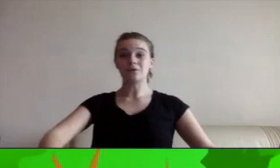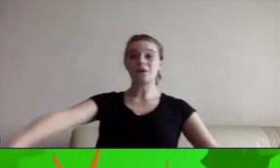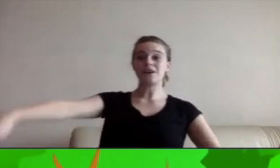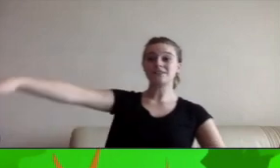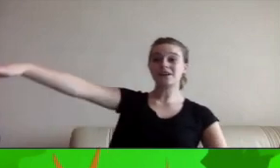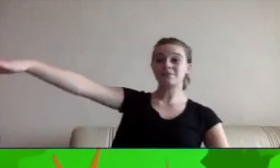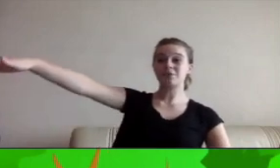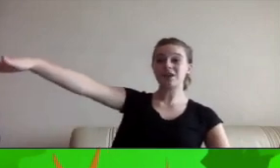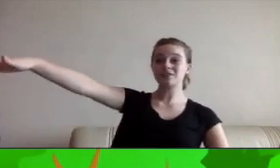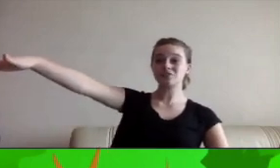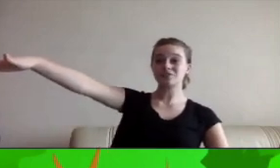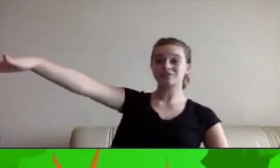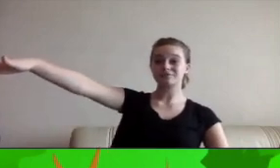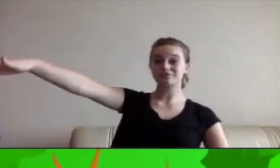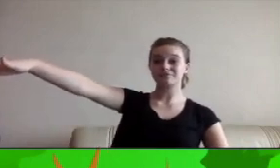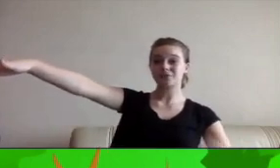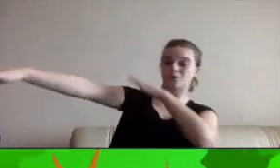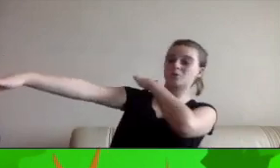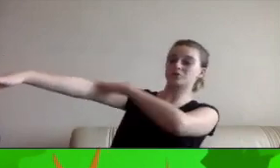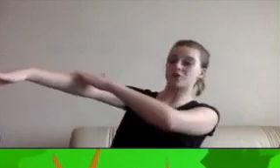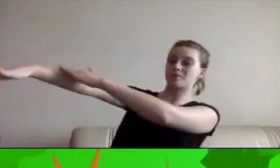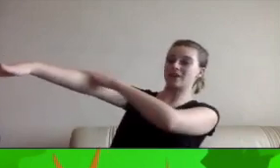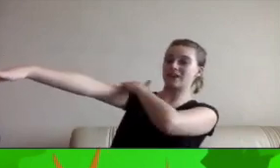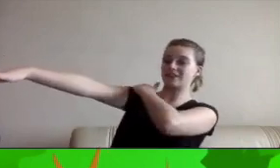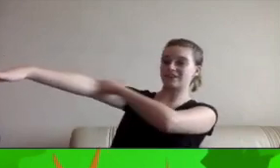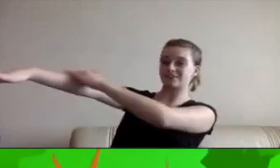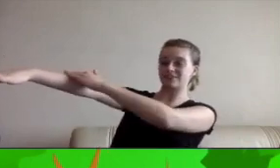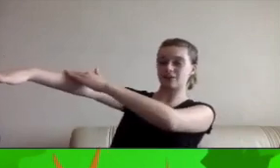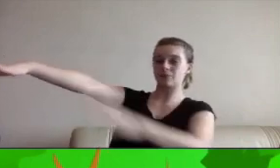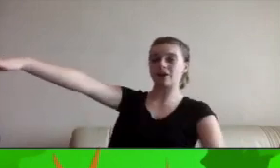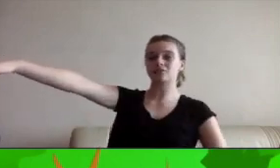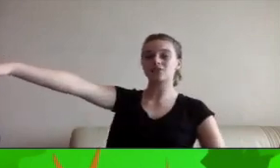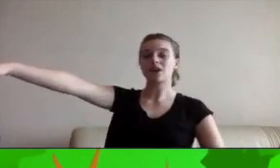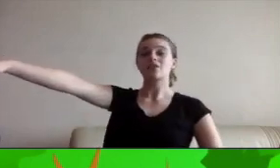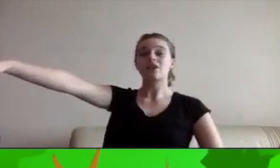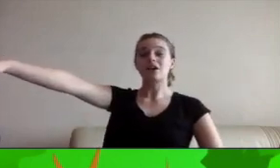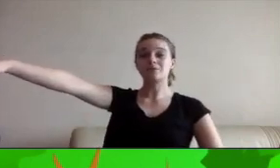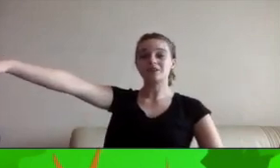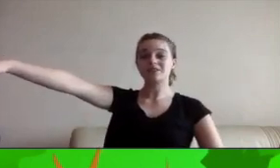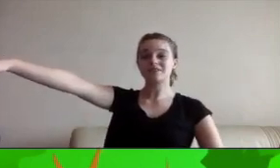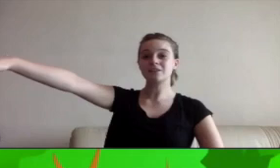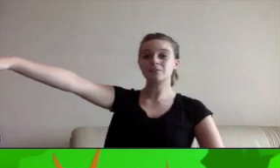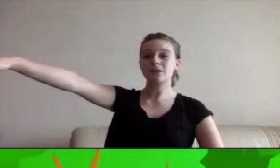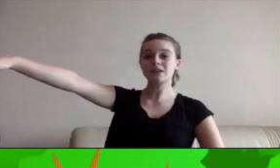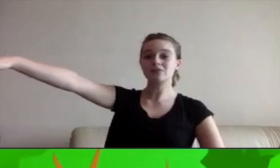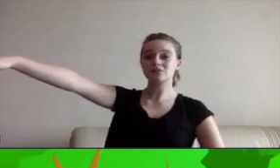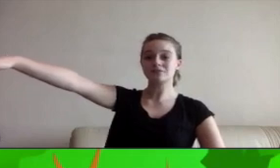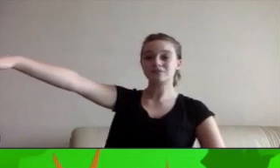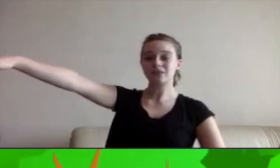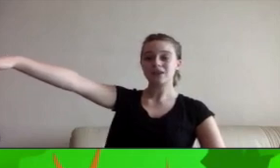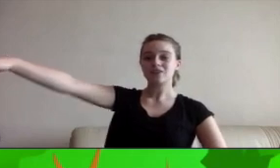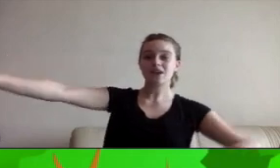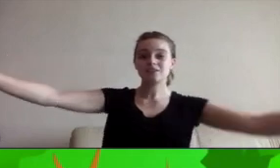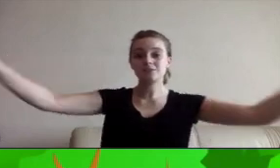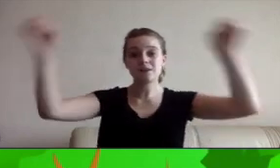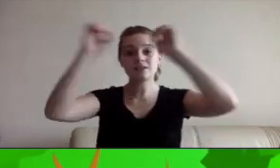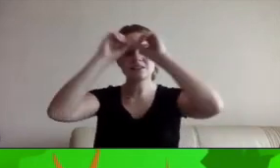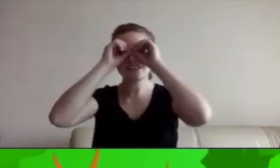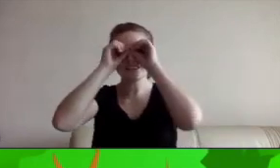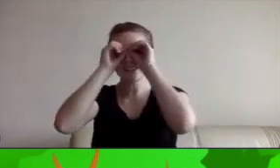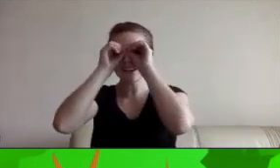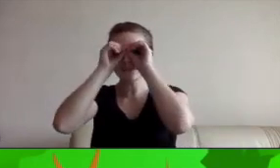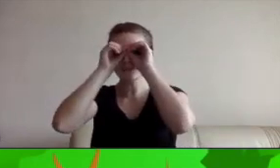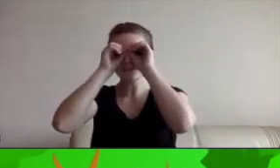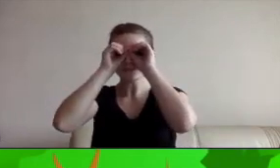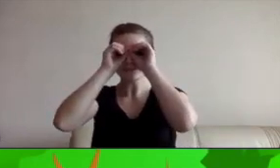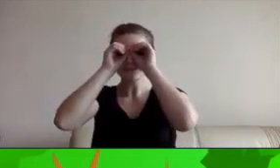there was a branch hold your arm out like this like a branch the prettiest little branch that you ever